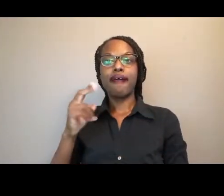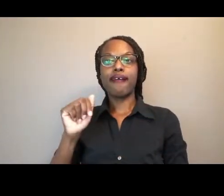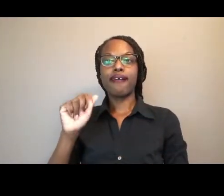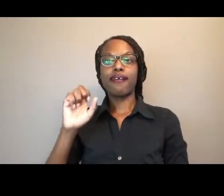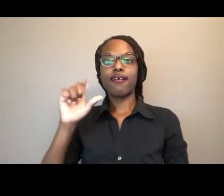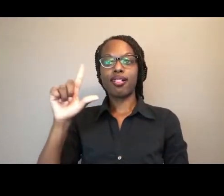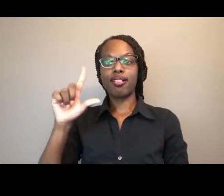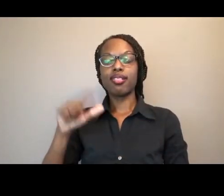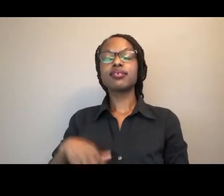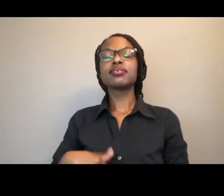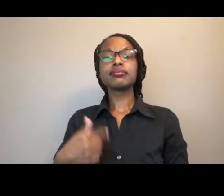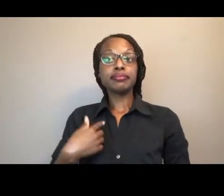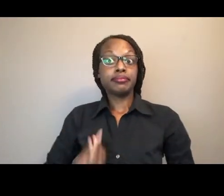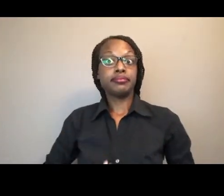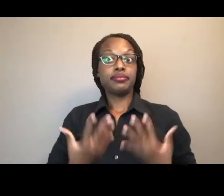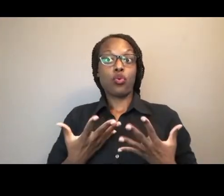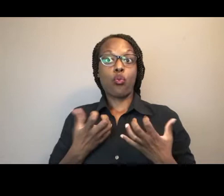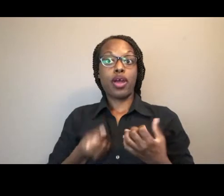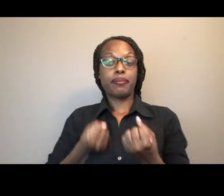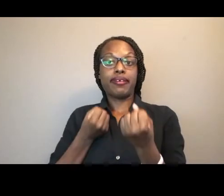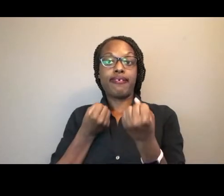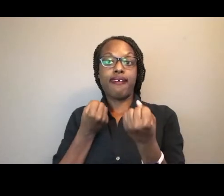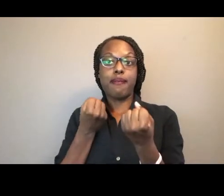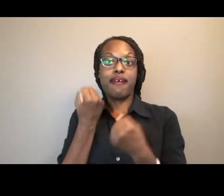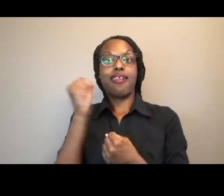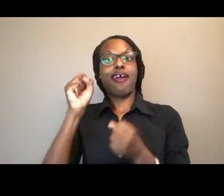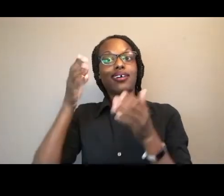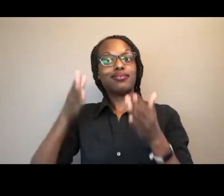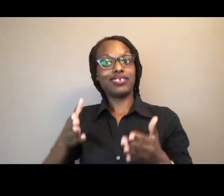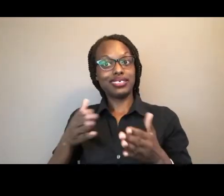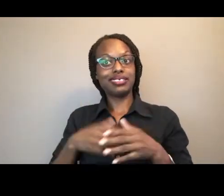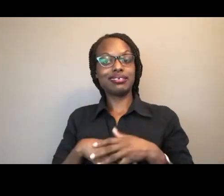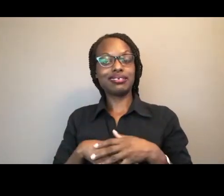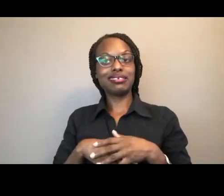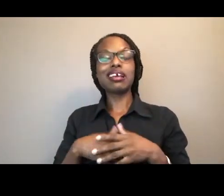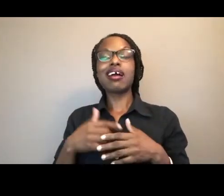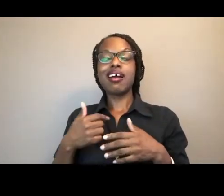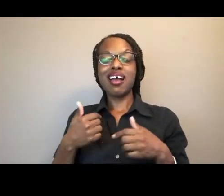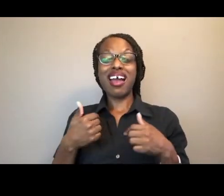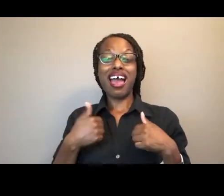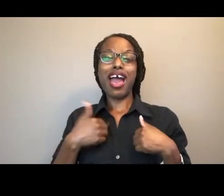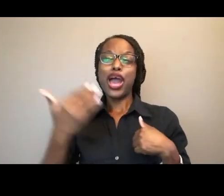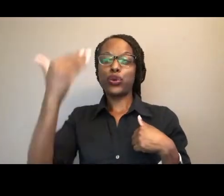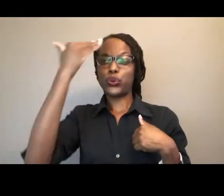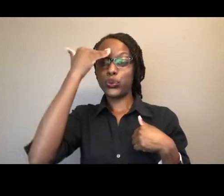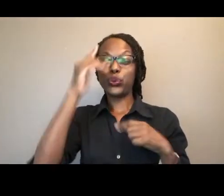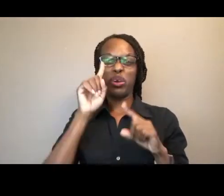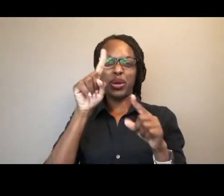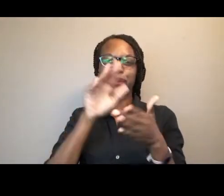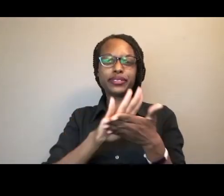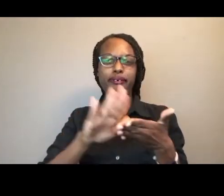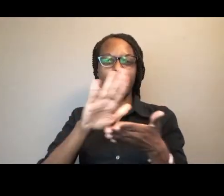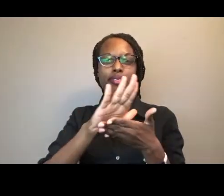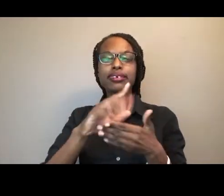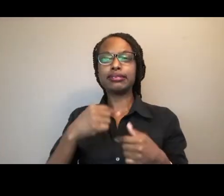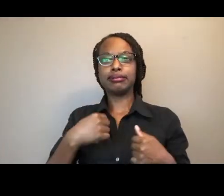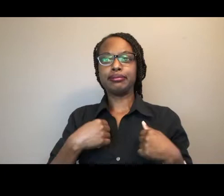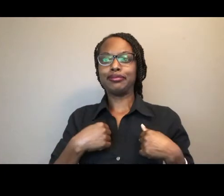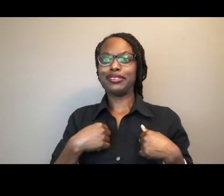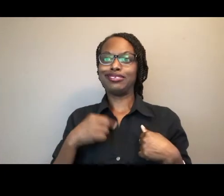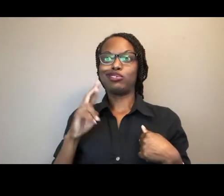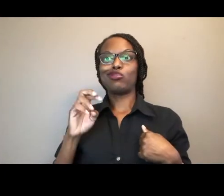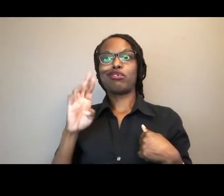when I first got to college, I knew that there was not that many people like me. I am actually the first openly